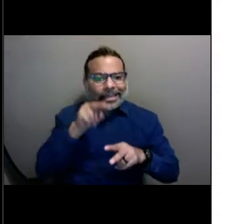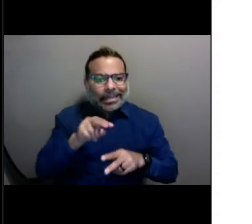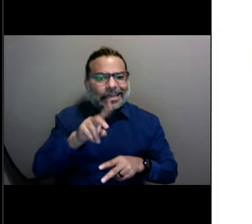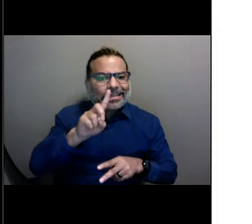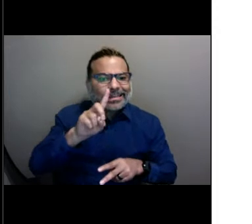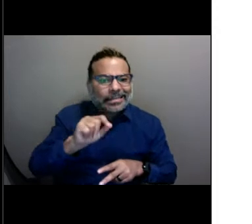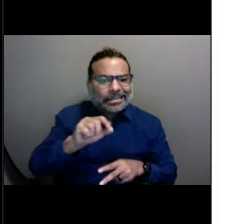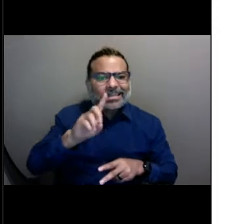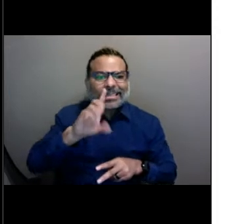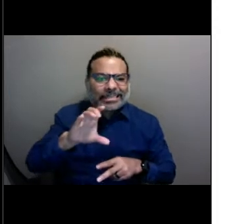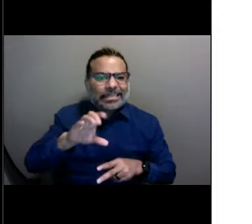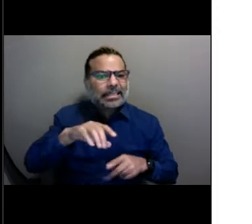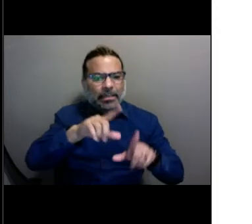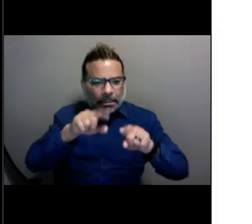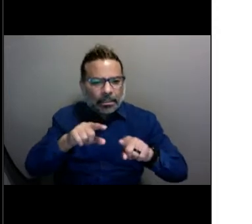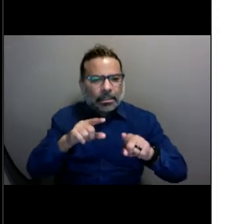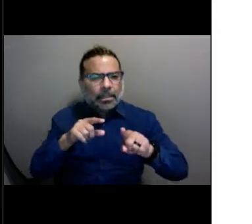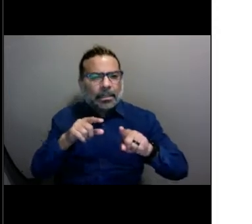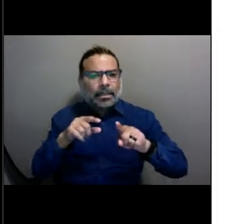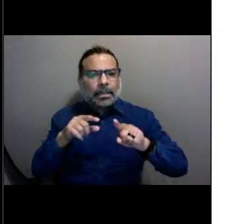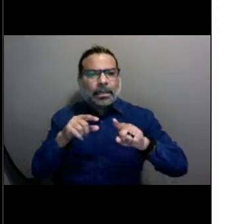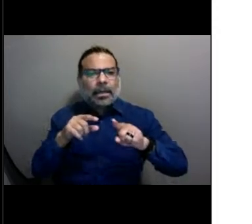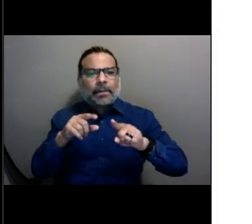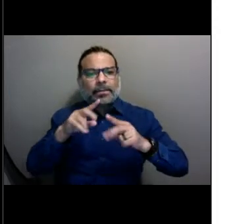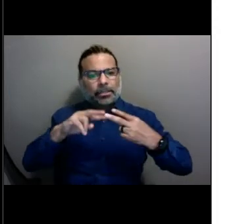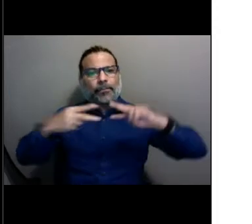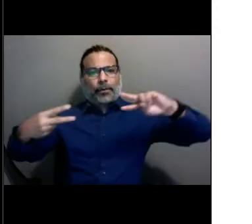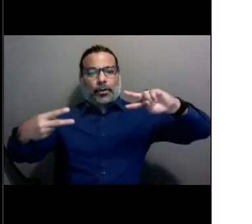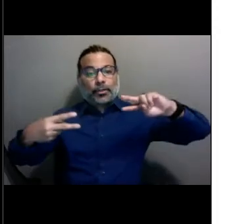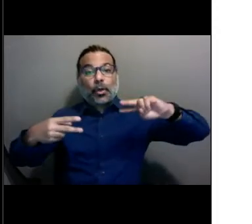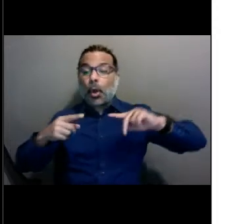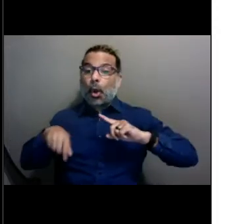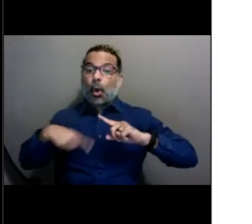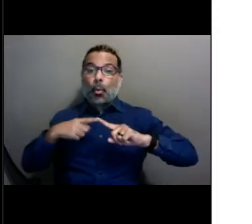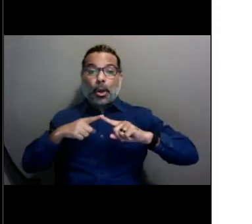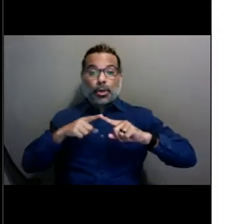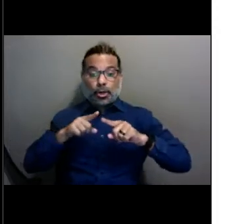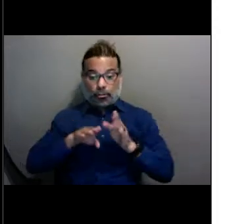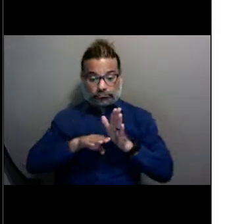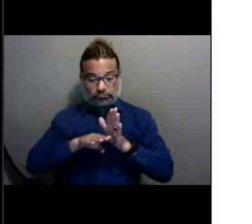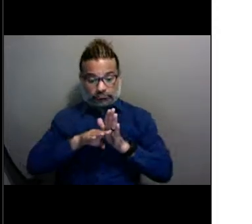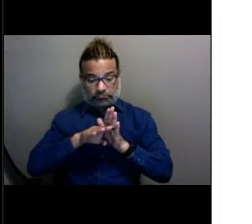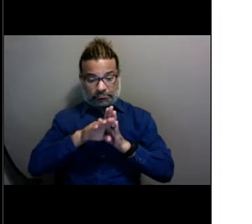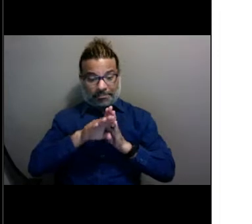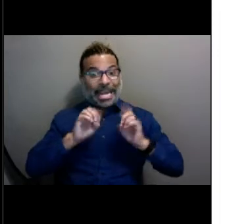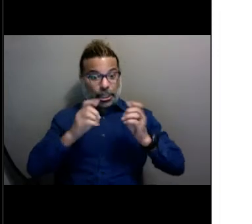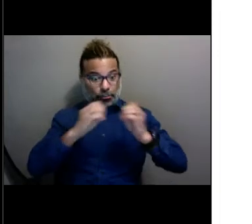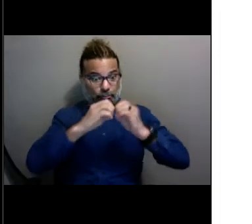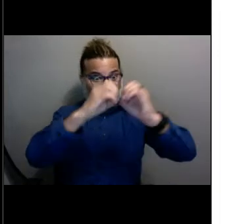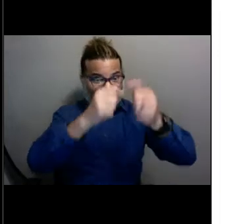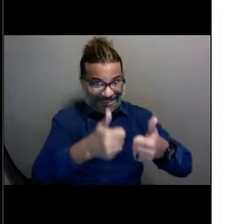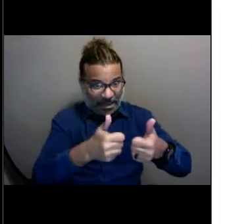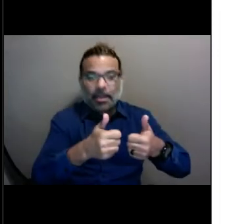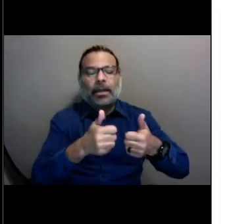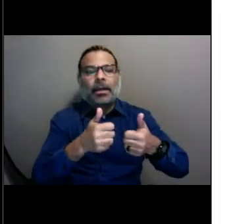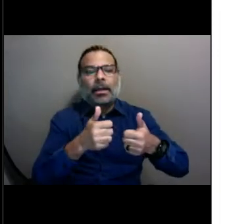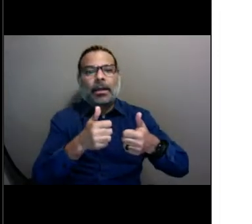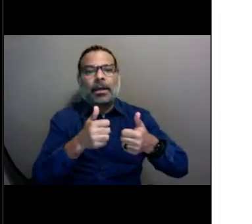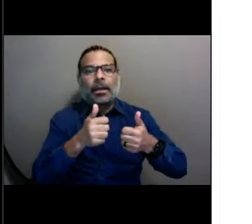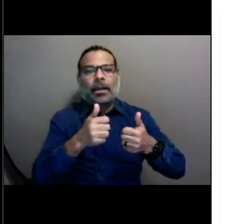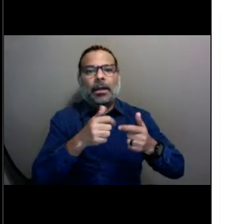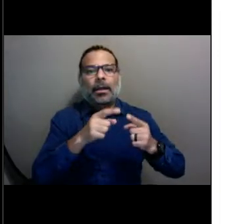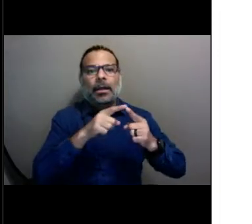top left corner, there's actually a reverse pattern. But when you're climbing up the educational attainment ladder, especially when you come down